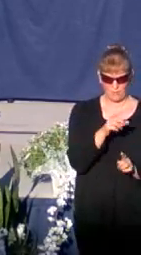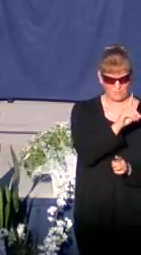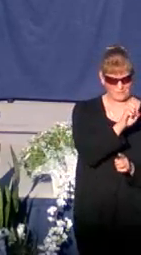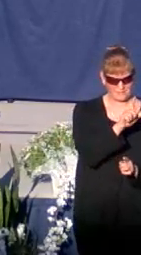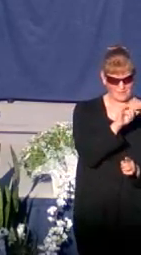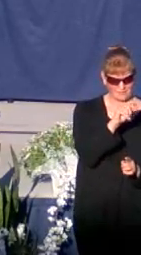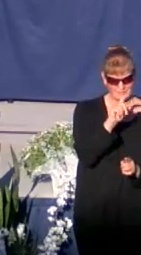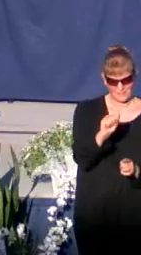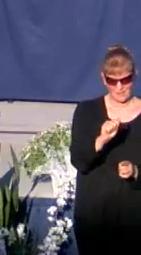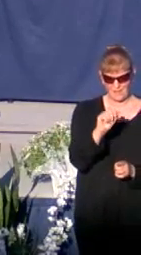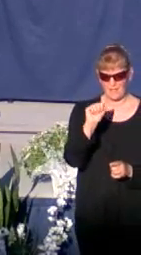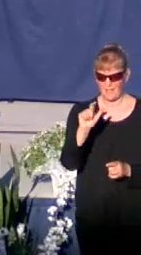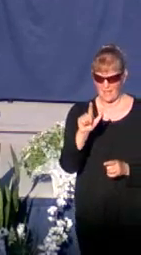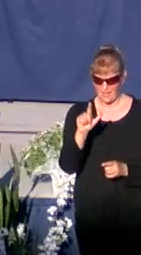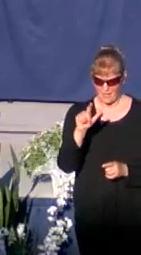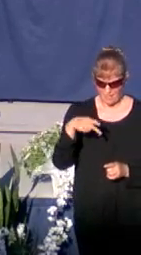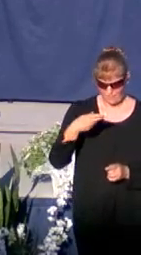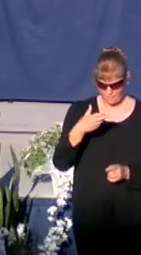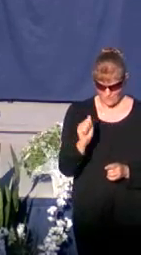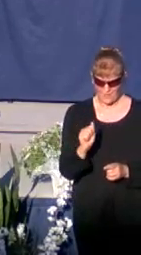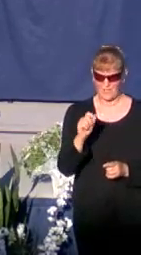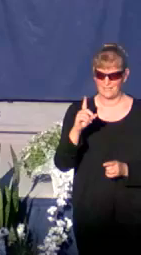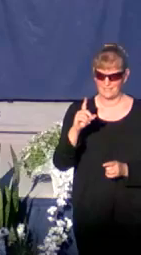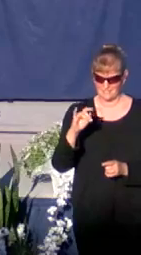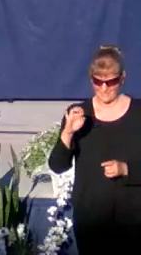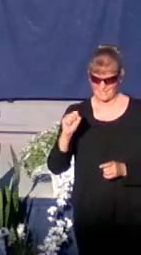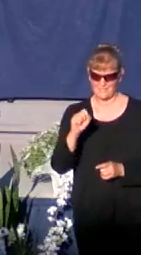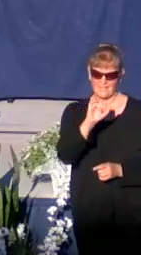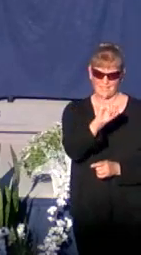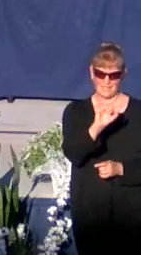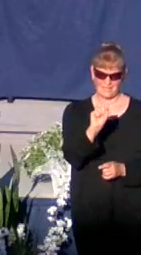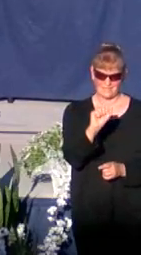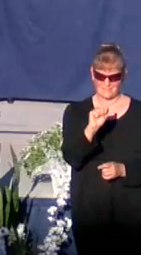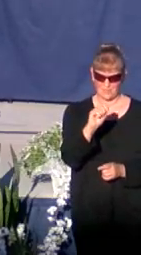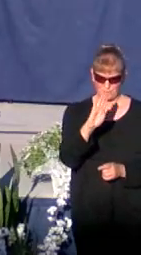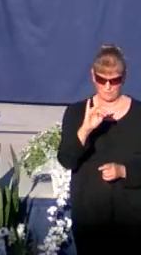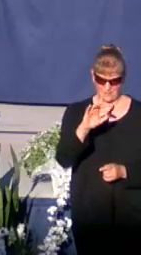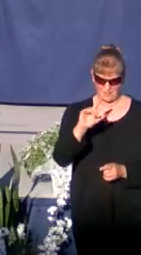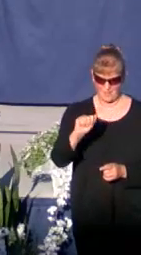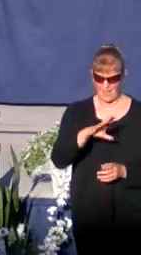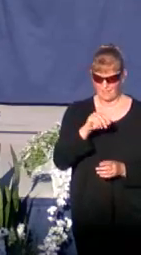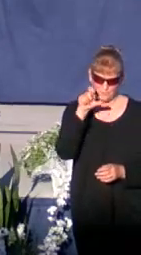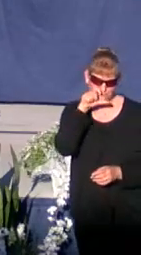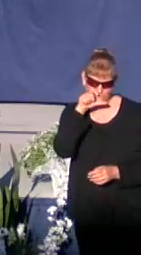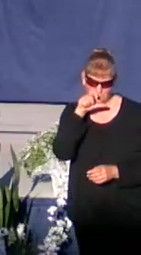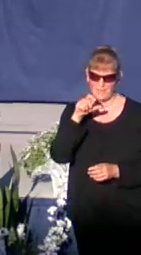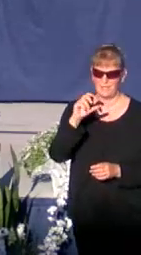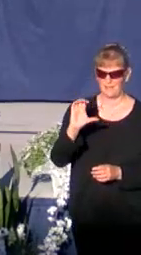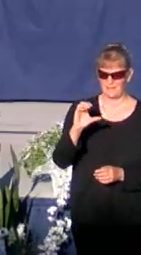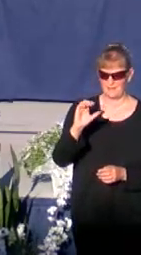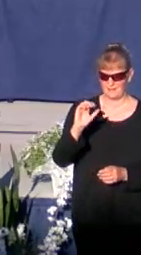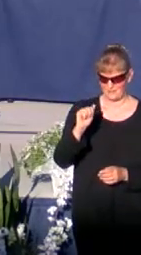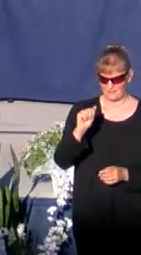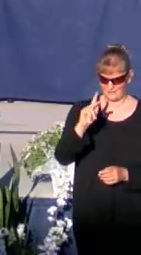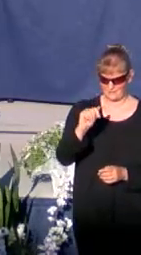School, Alpha Diaz, from Pasco High School, Isabel Lara, and from Chiawana High School, Cassie Neff.